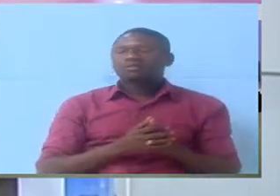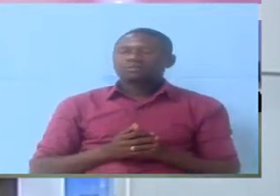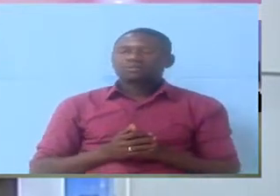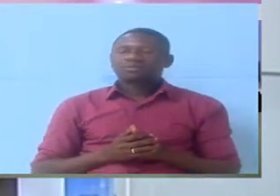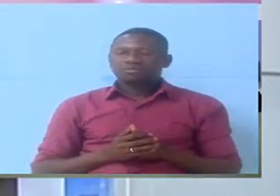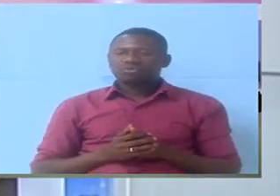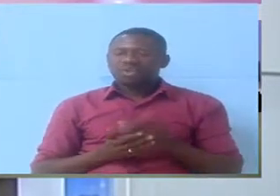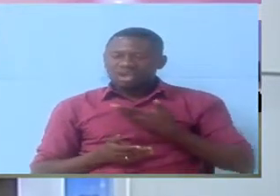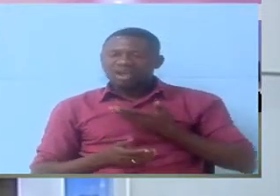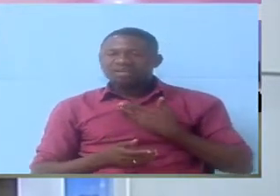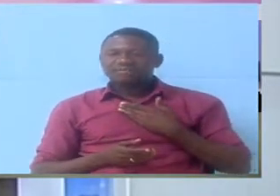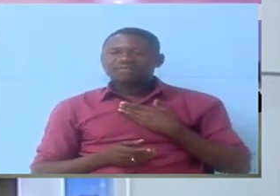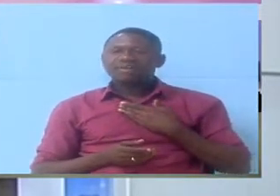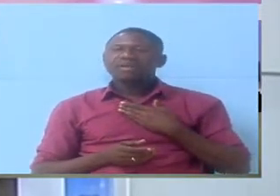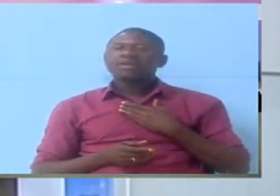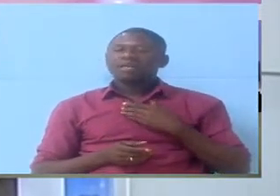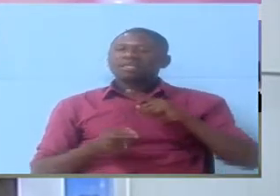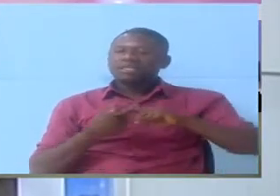an interview.